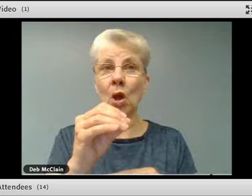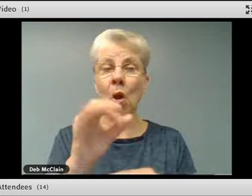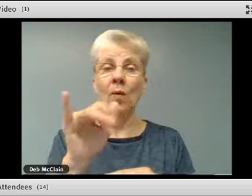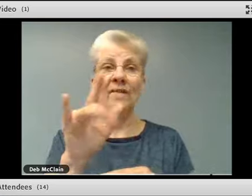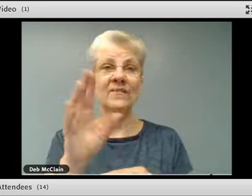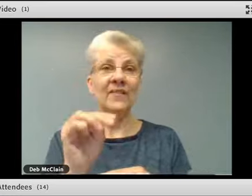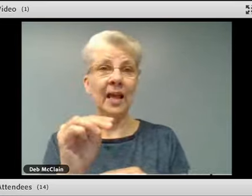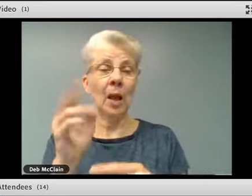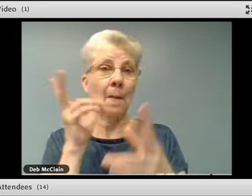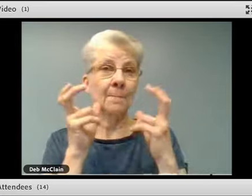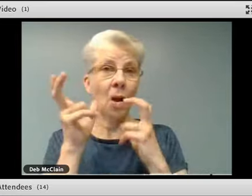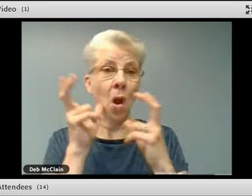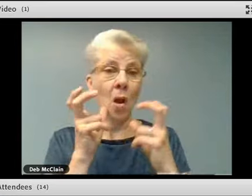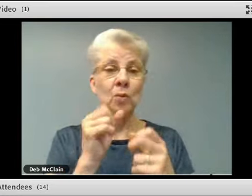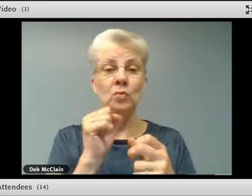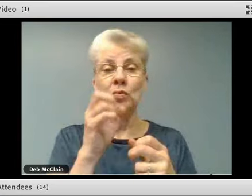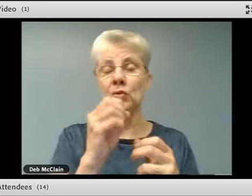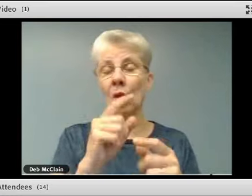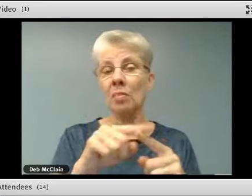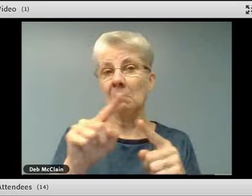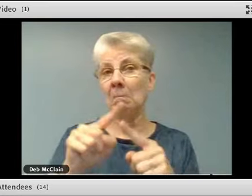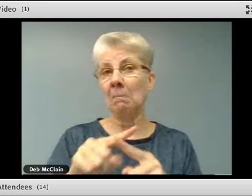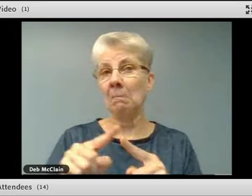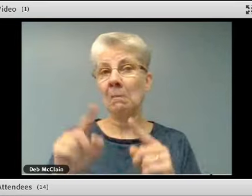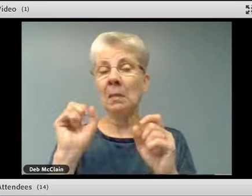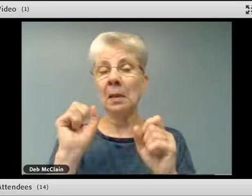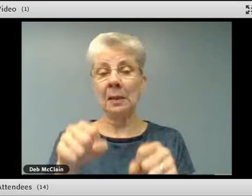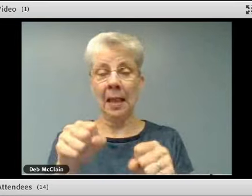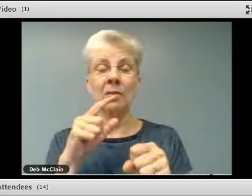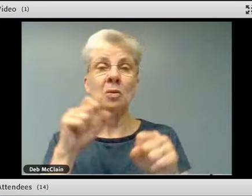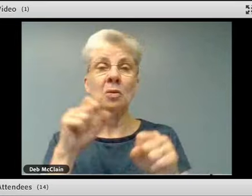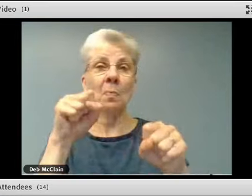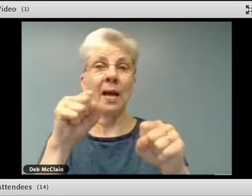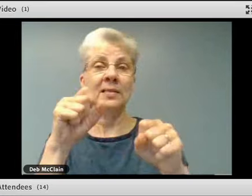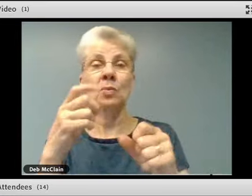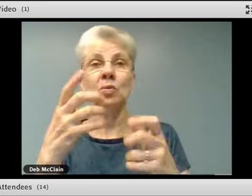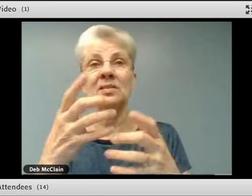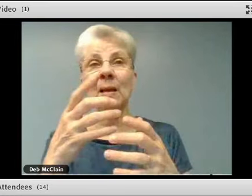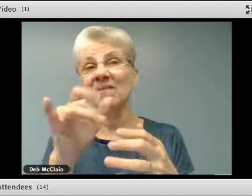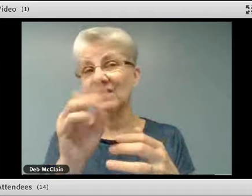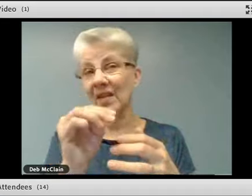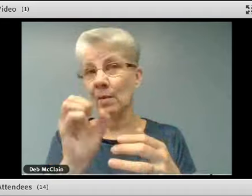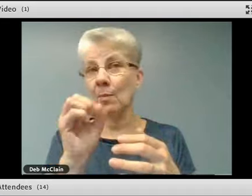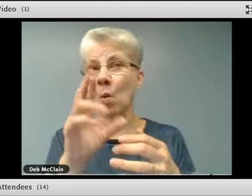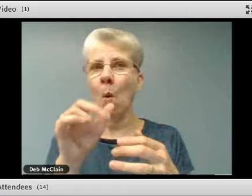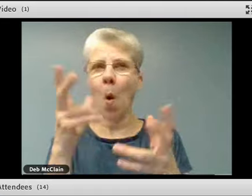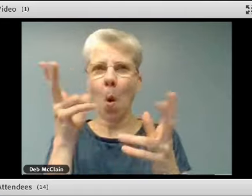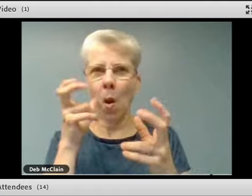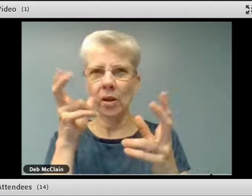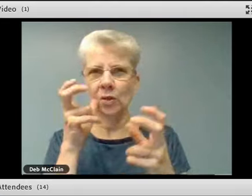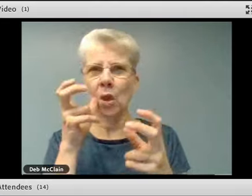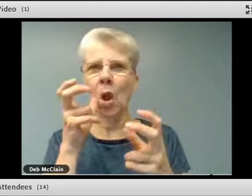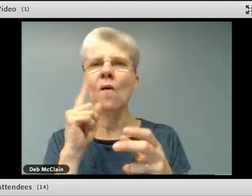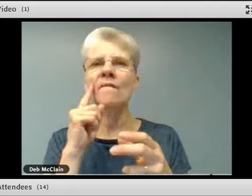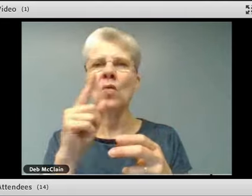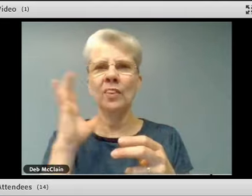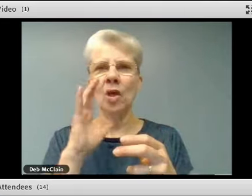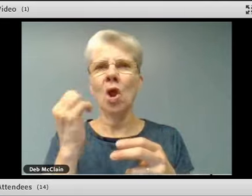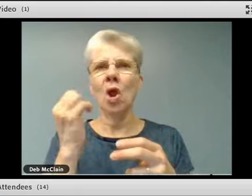modern subject. So there would be potentially some film or audio available for the early 20th